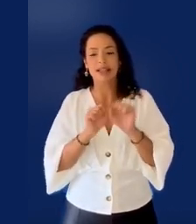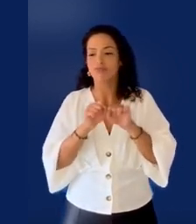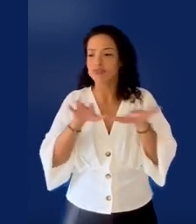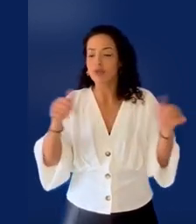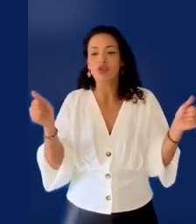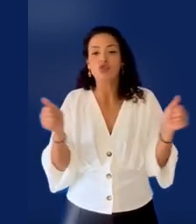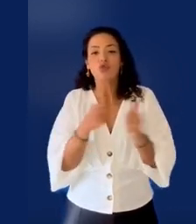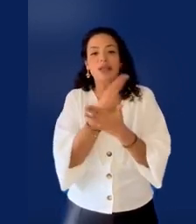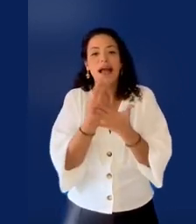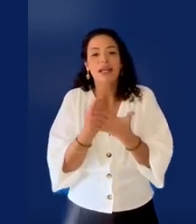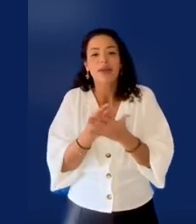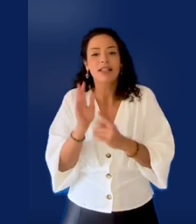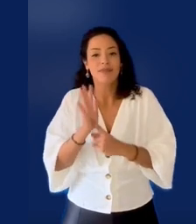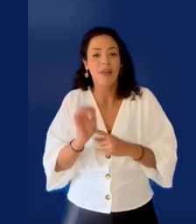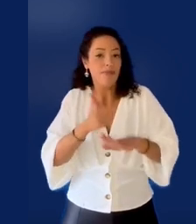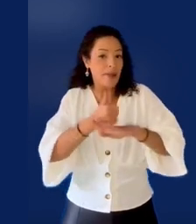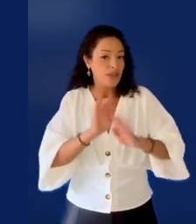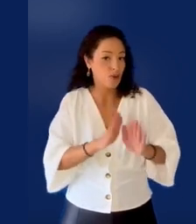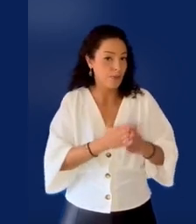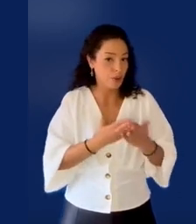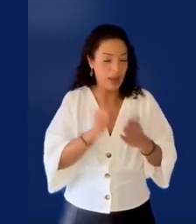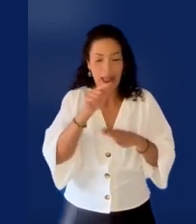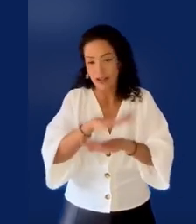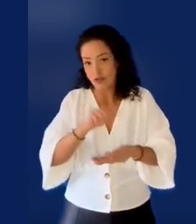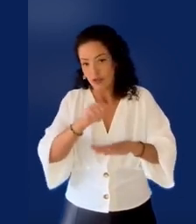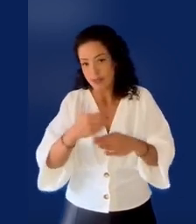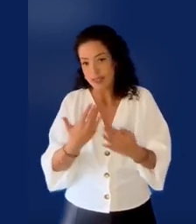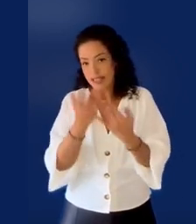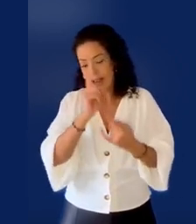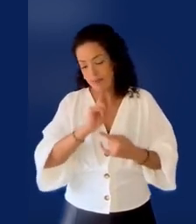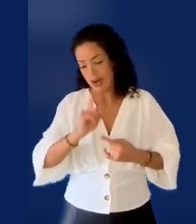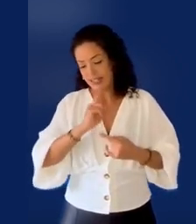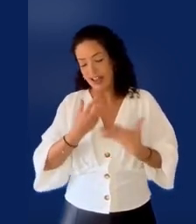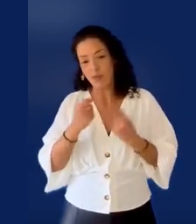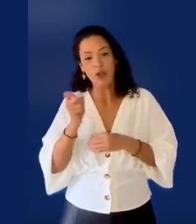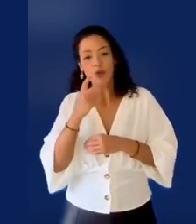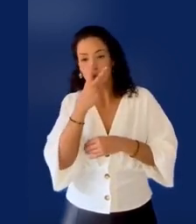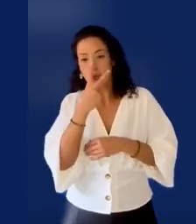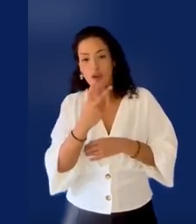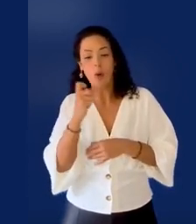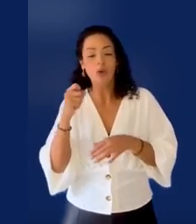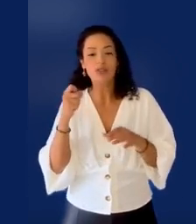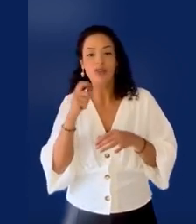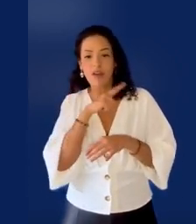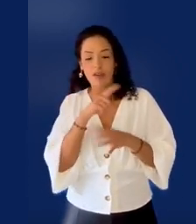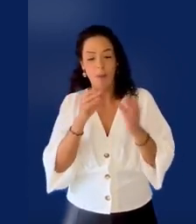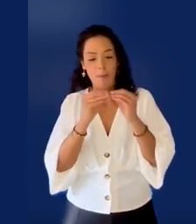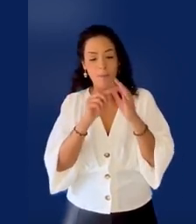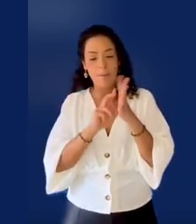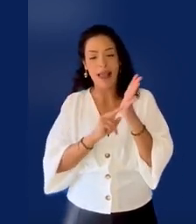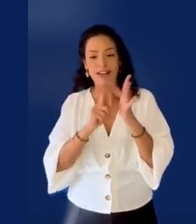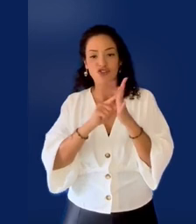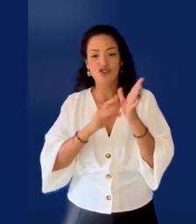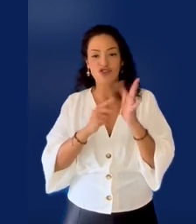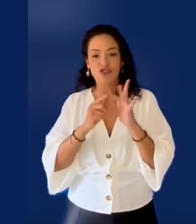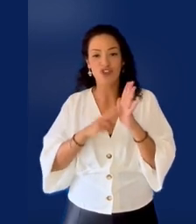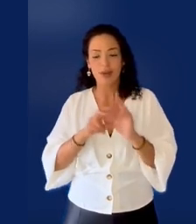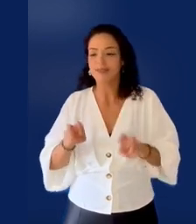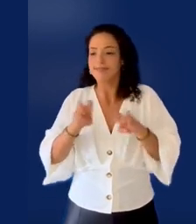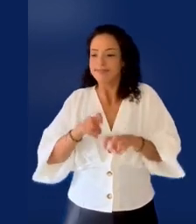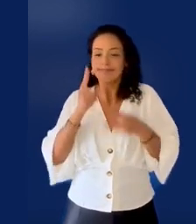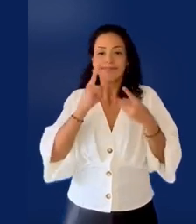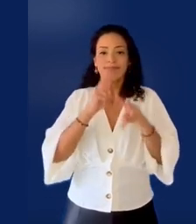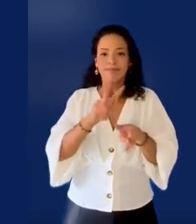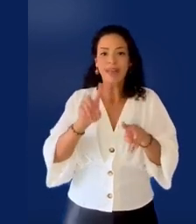animated film based on his illustrated book, and on Christmas Day, I sat down with my 2-year-old son, Benjamin, to watch it. At first, he